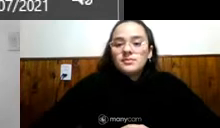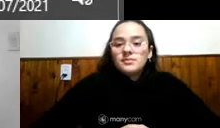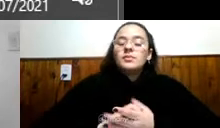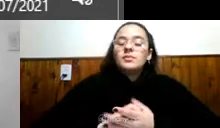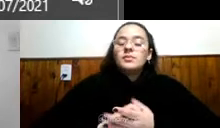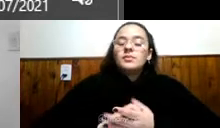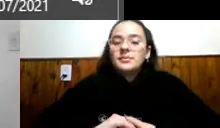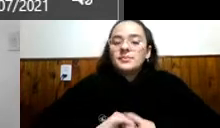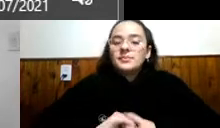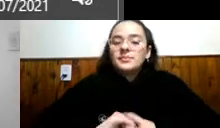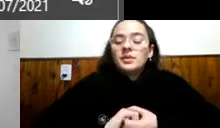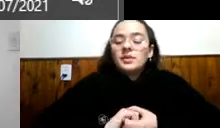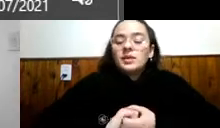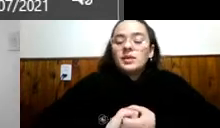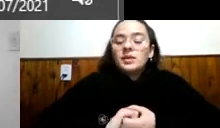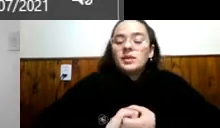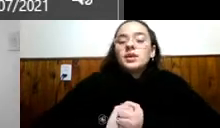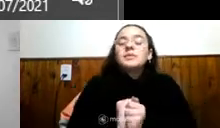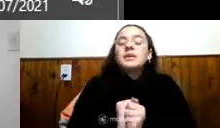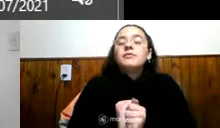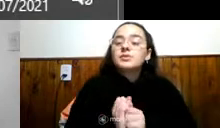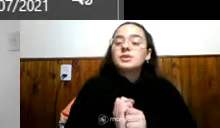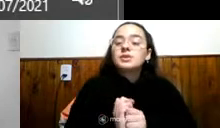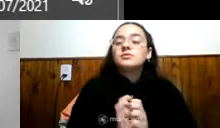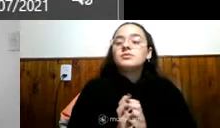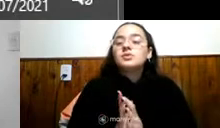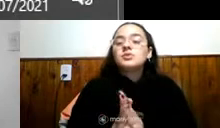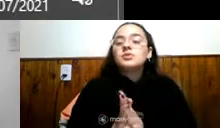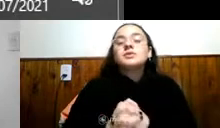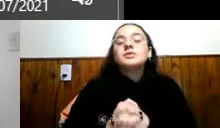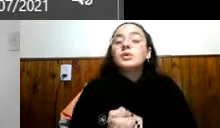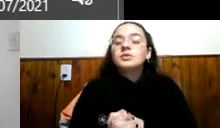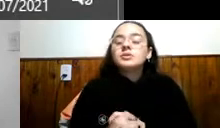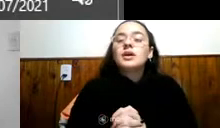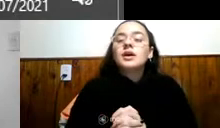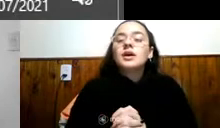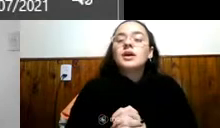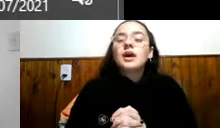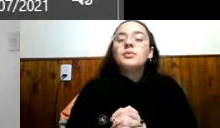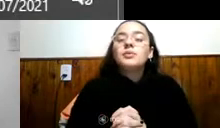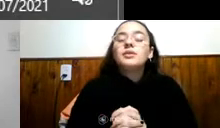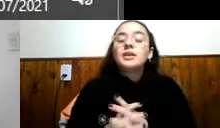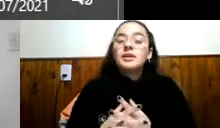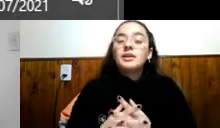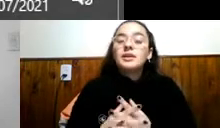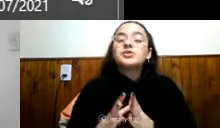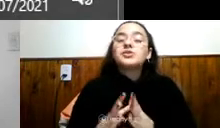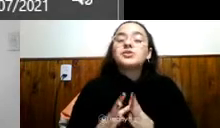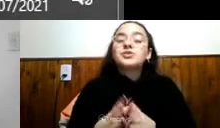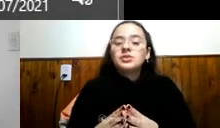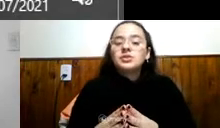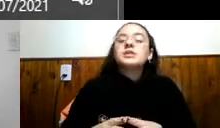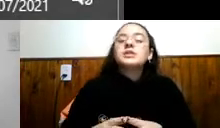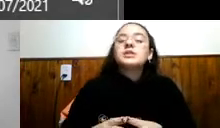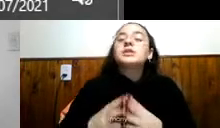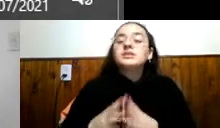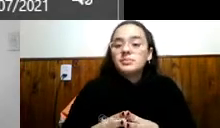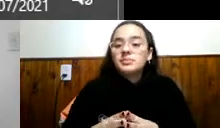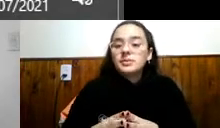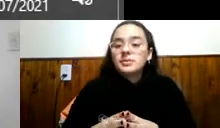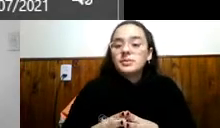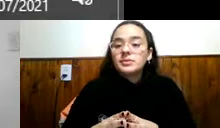Well, if I were chosen to take this course, I will learn the structure of the language and